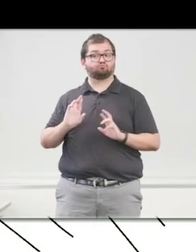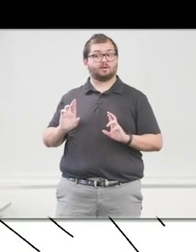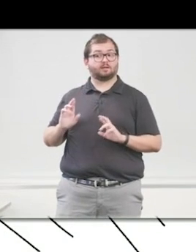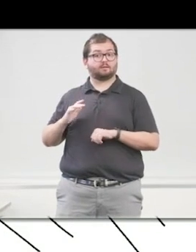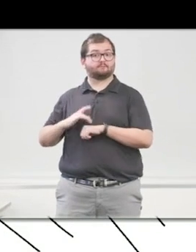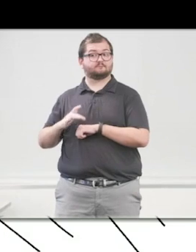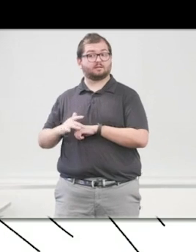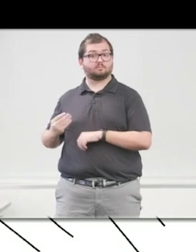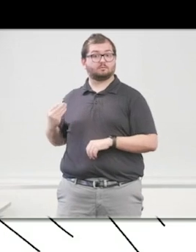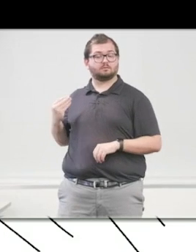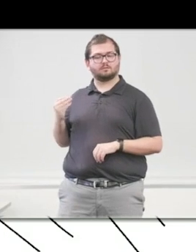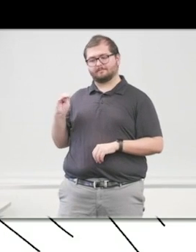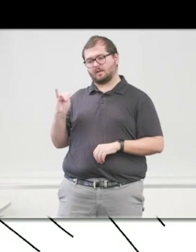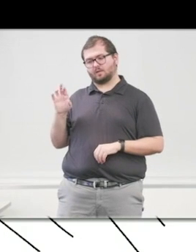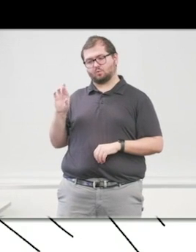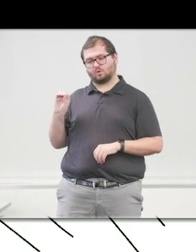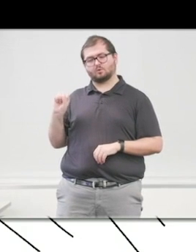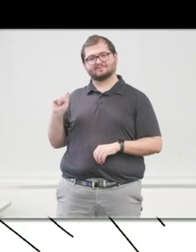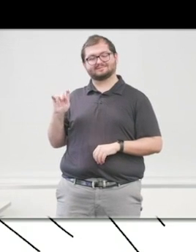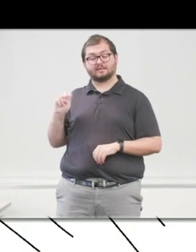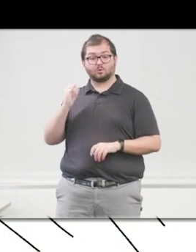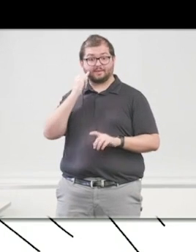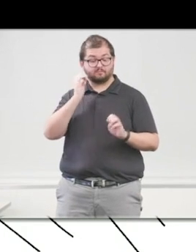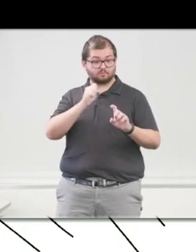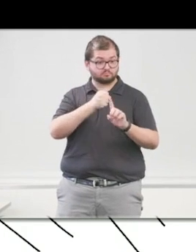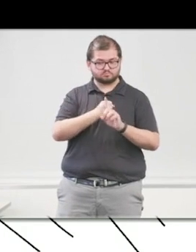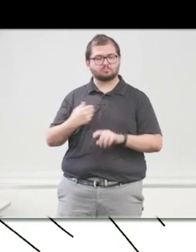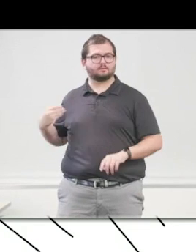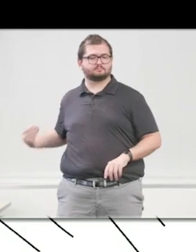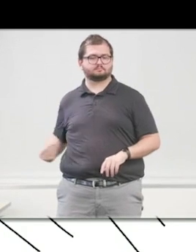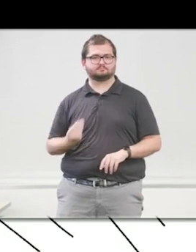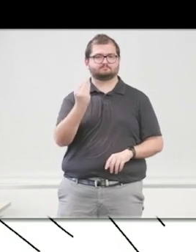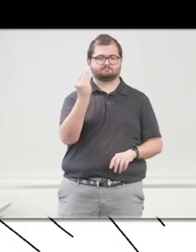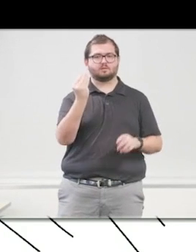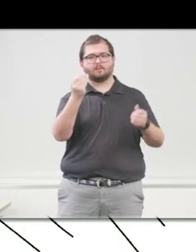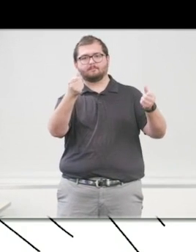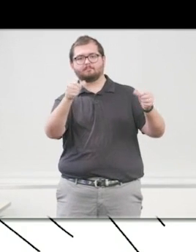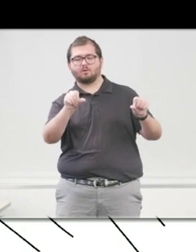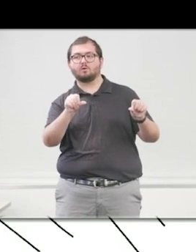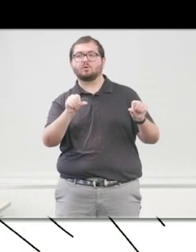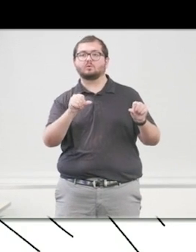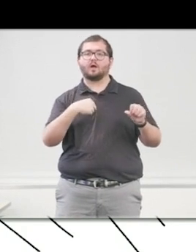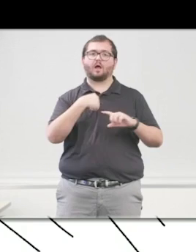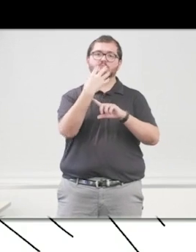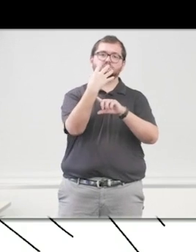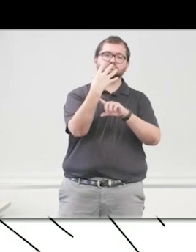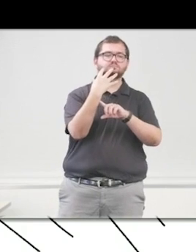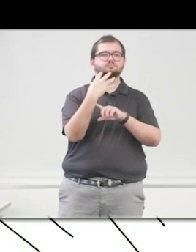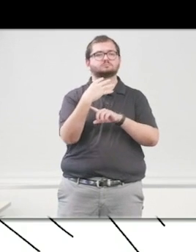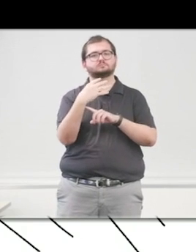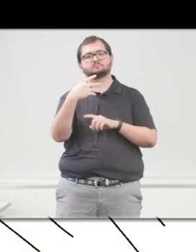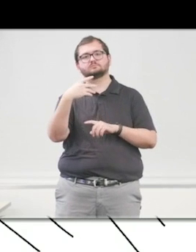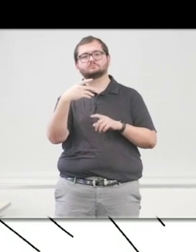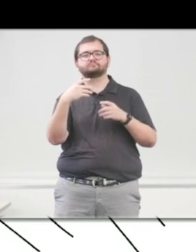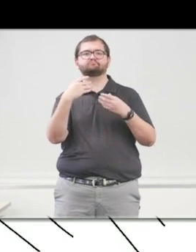your microsite when an emergency situation happens, you're posting your press release, your video conference, and